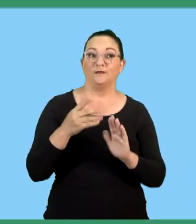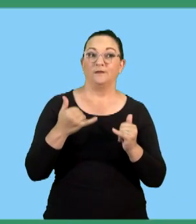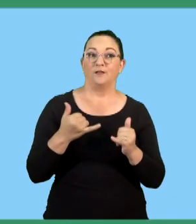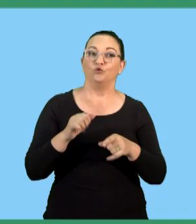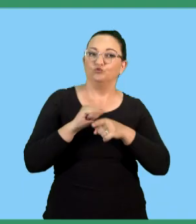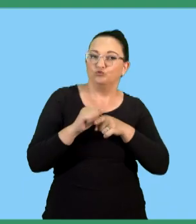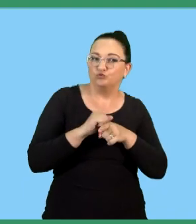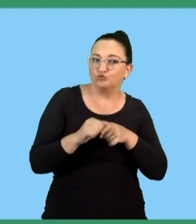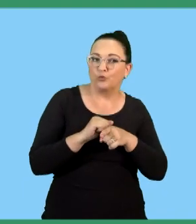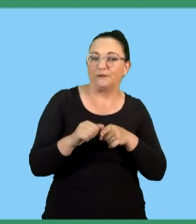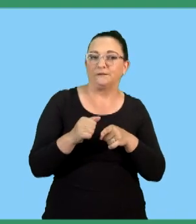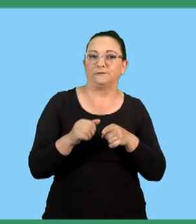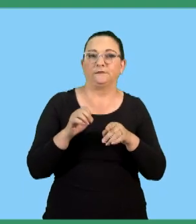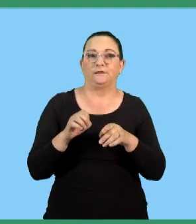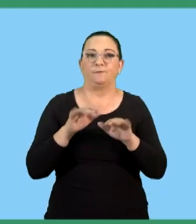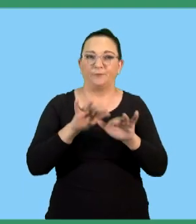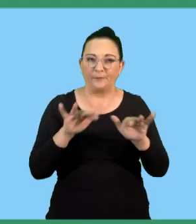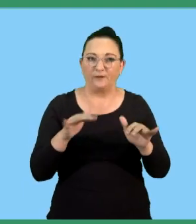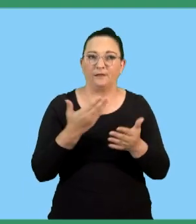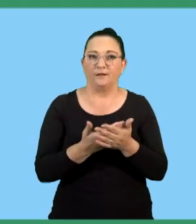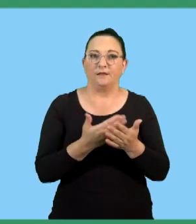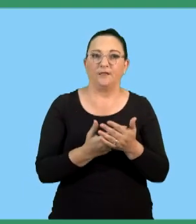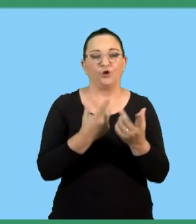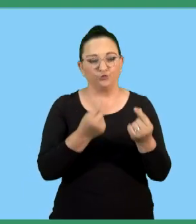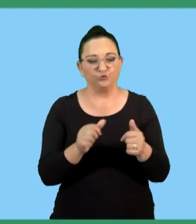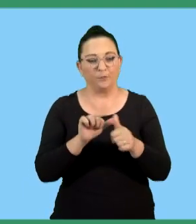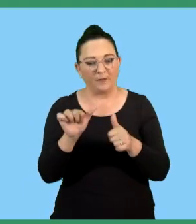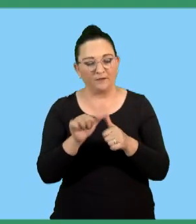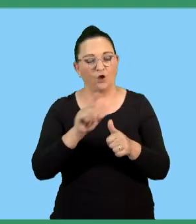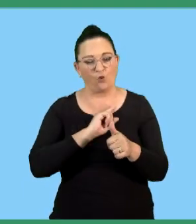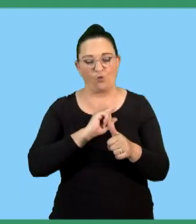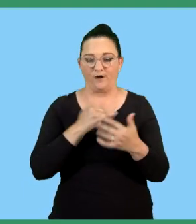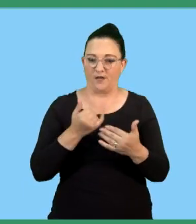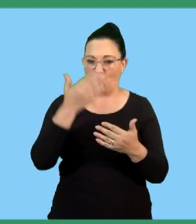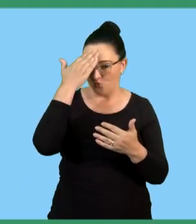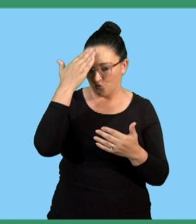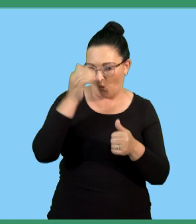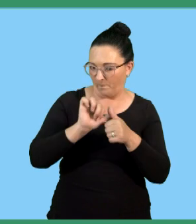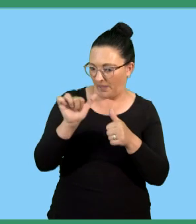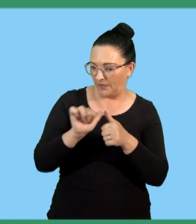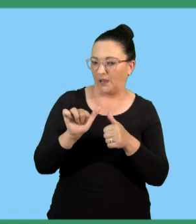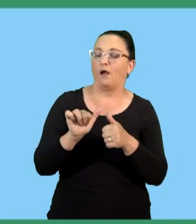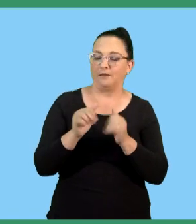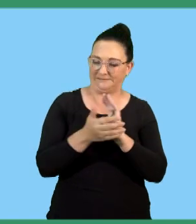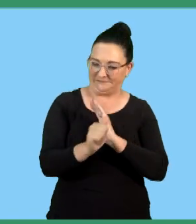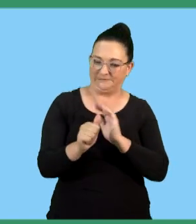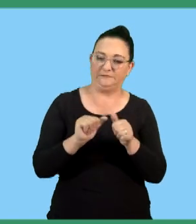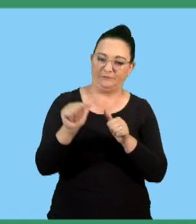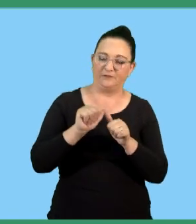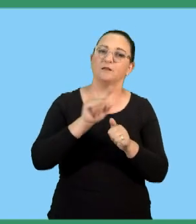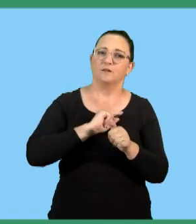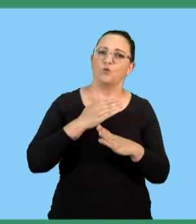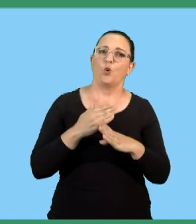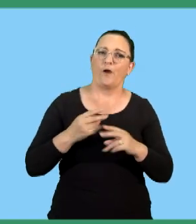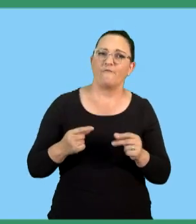to improve productivity in the workplace. It helps us when people are trained, they become more productive because they know better, they know more, so they're